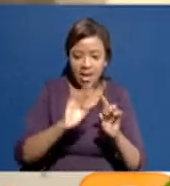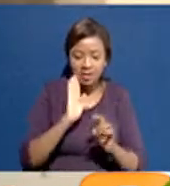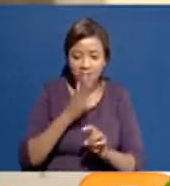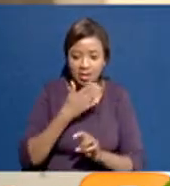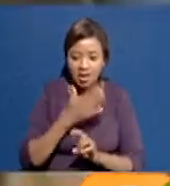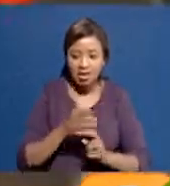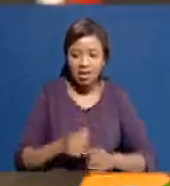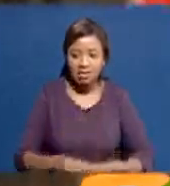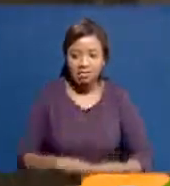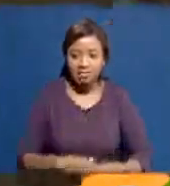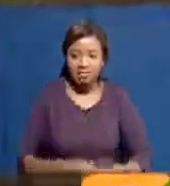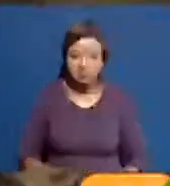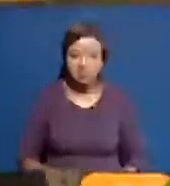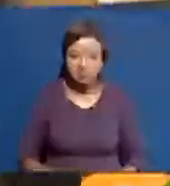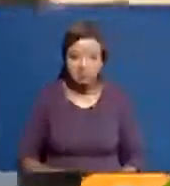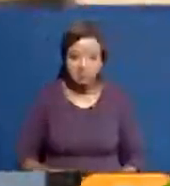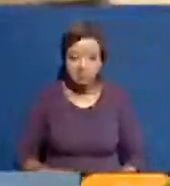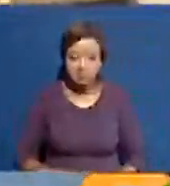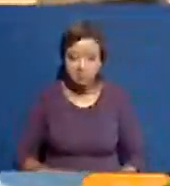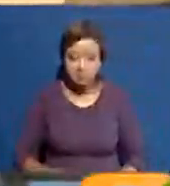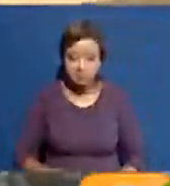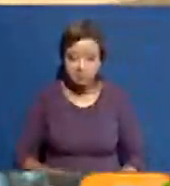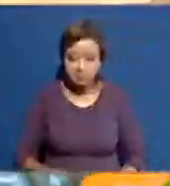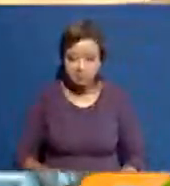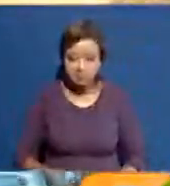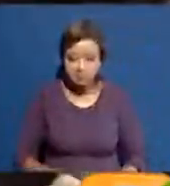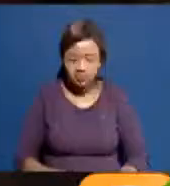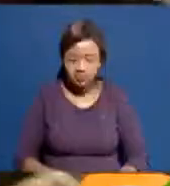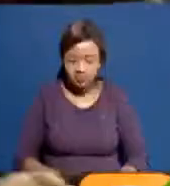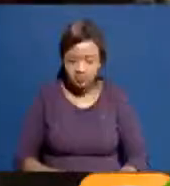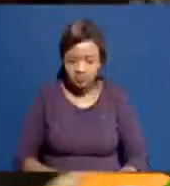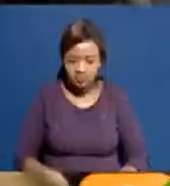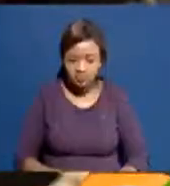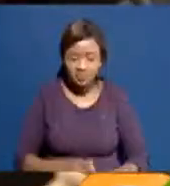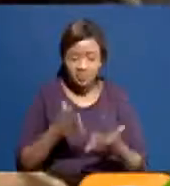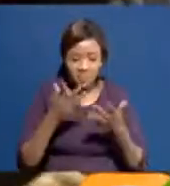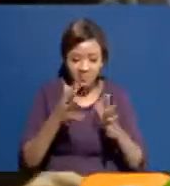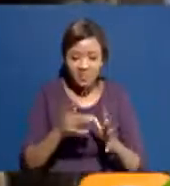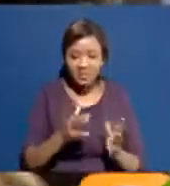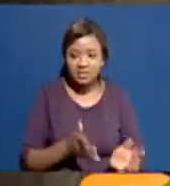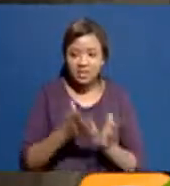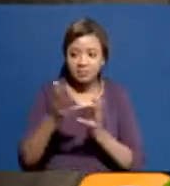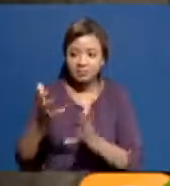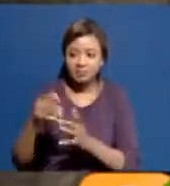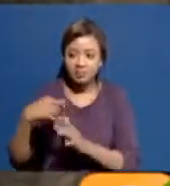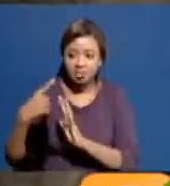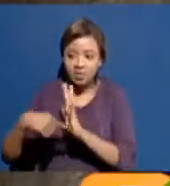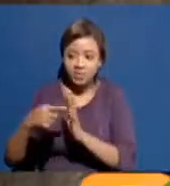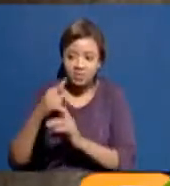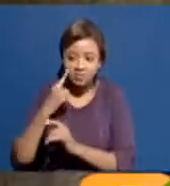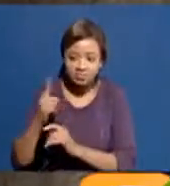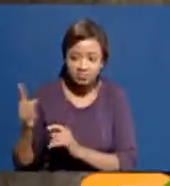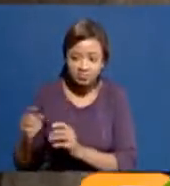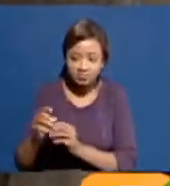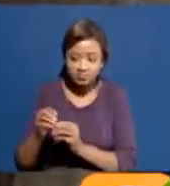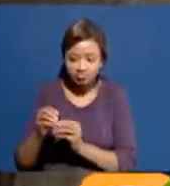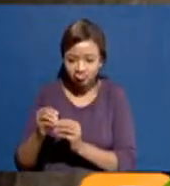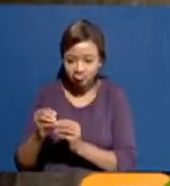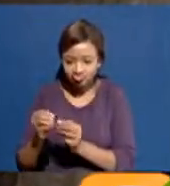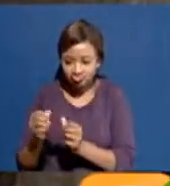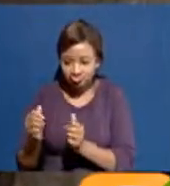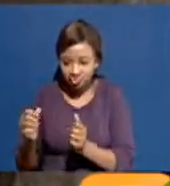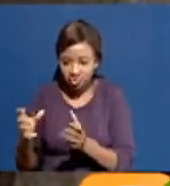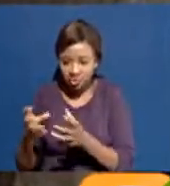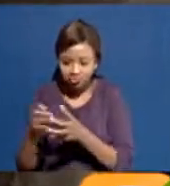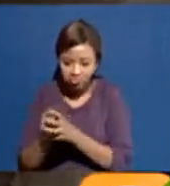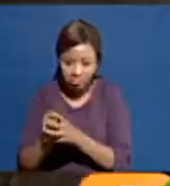the paver outcome. We take that material to the machine, the extruder machine, whereby the extruder heats the material into a molten form,